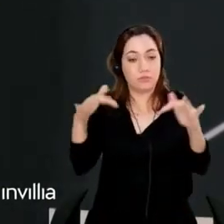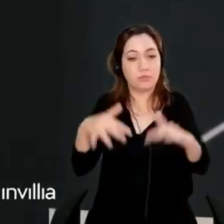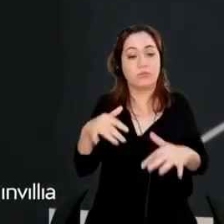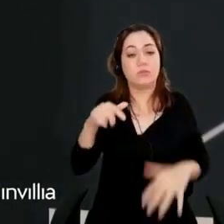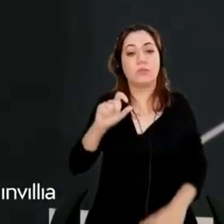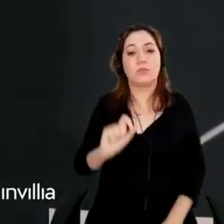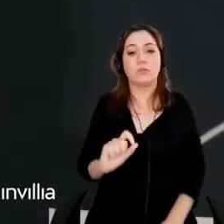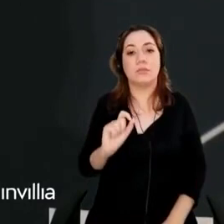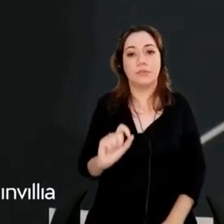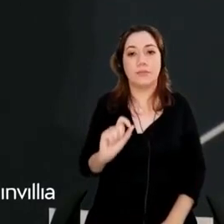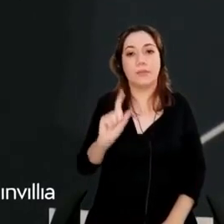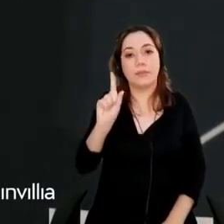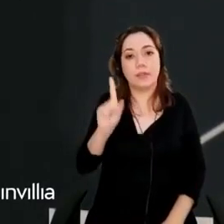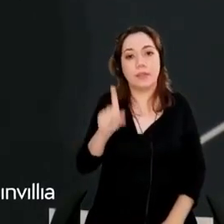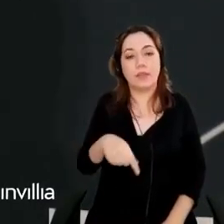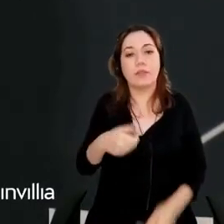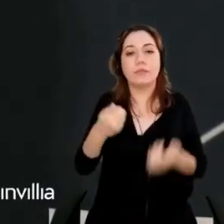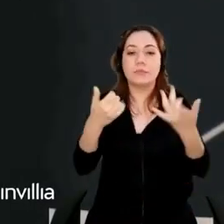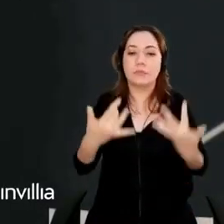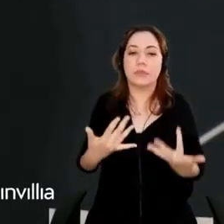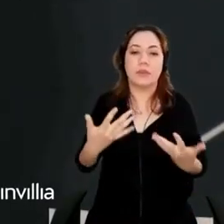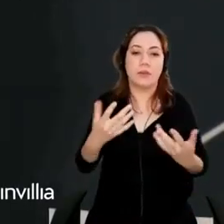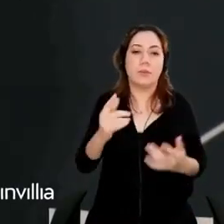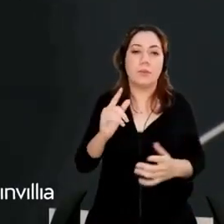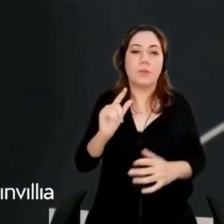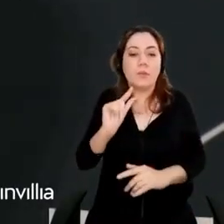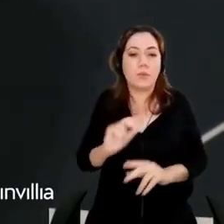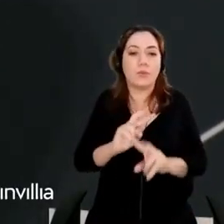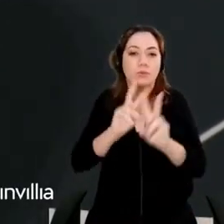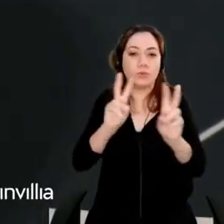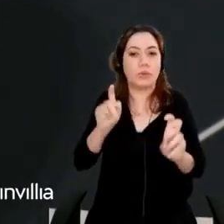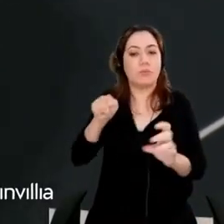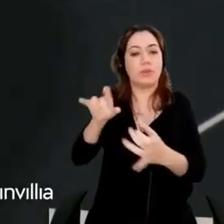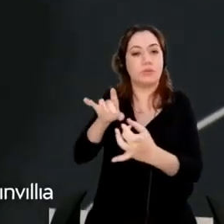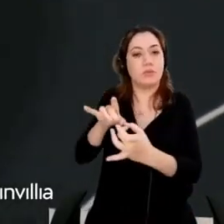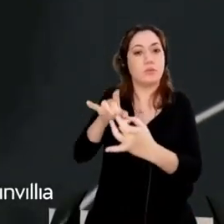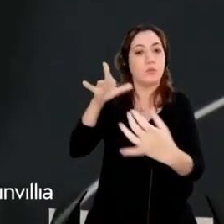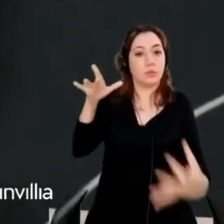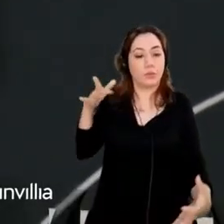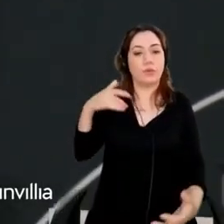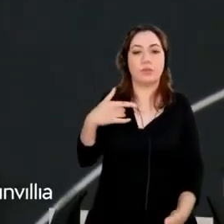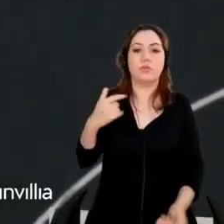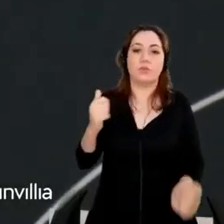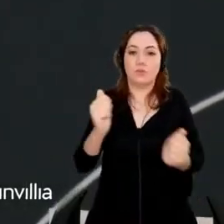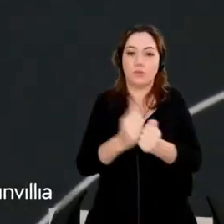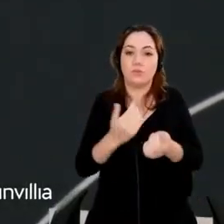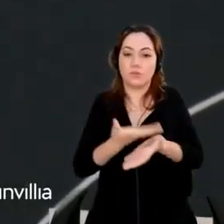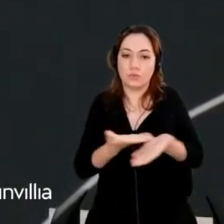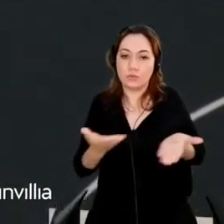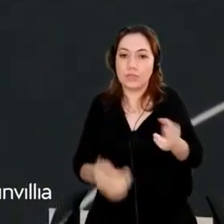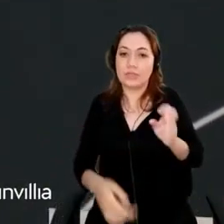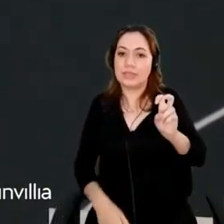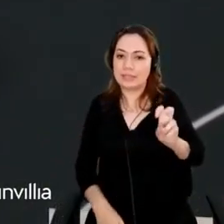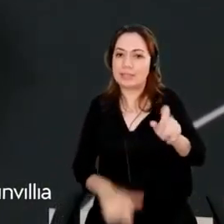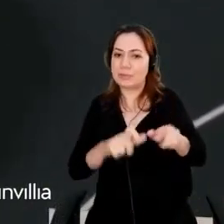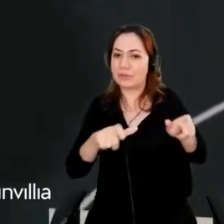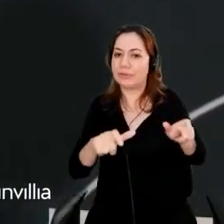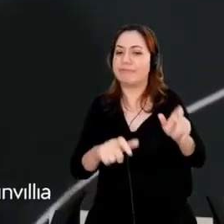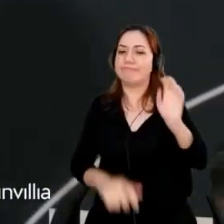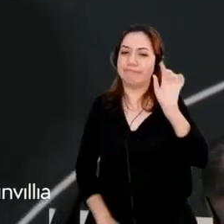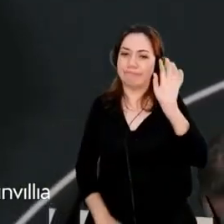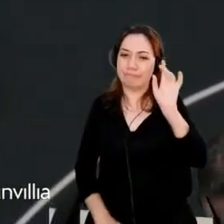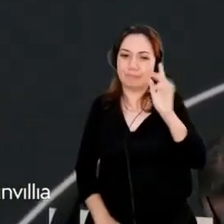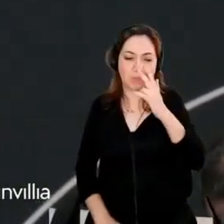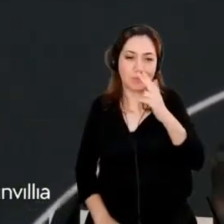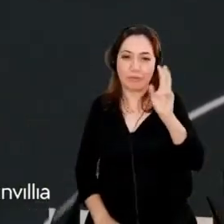speak a little bit about this side effect, and I have here with me five great minds that are going to share a little bit